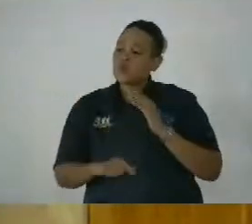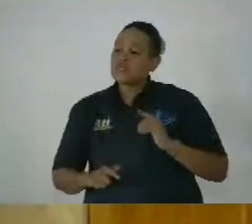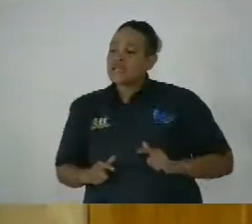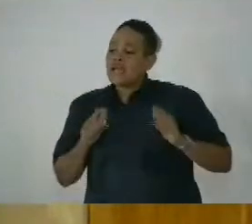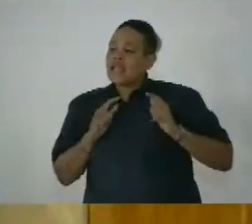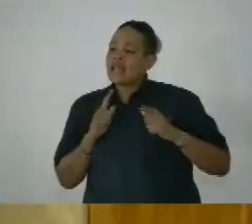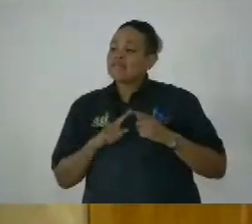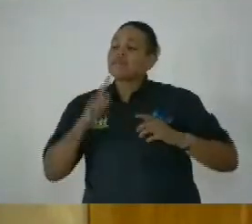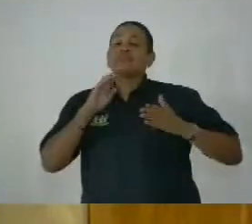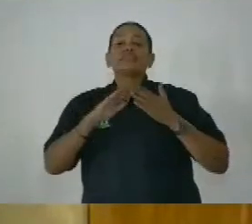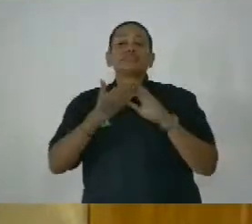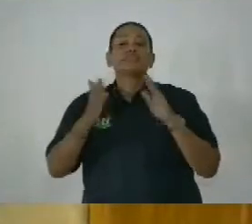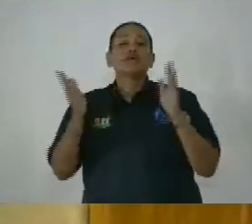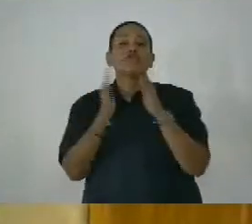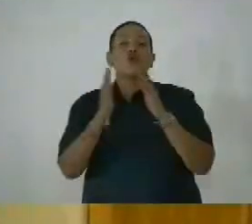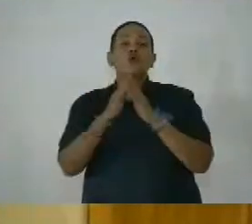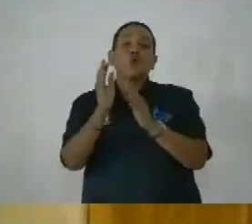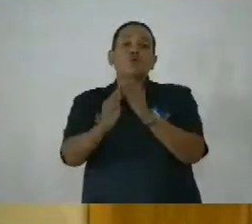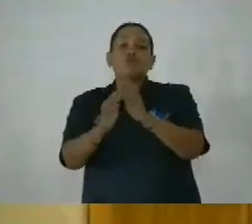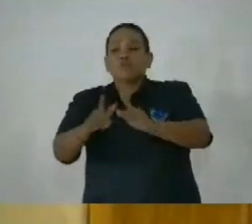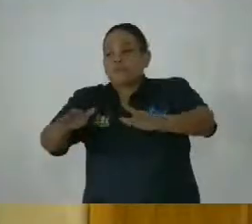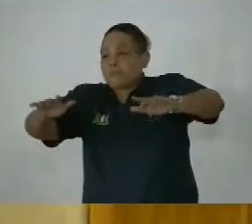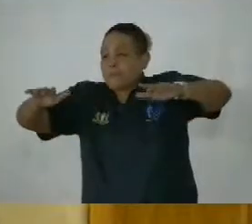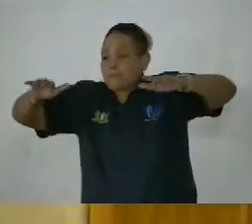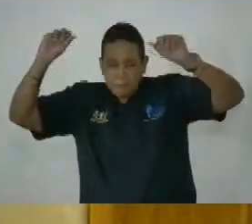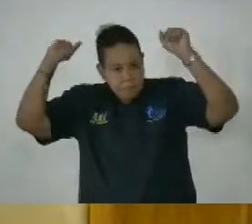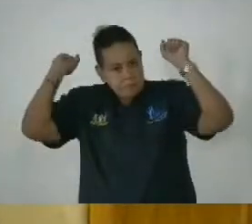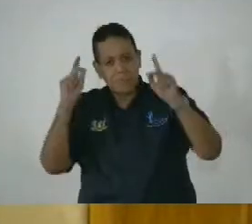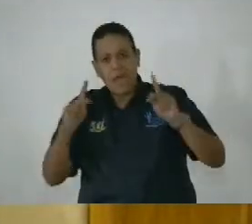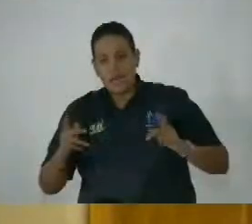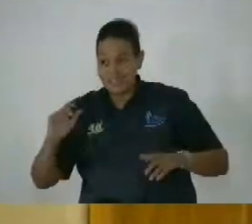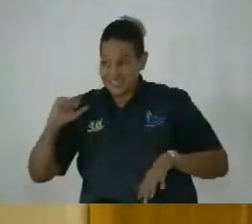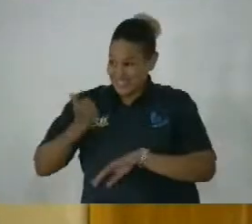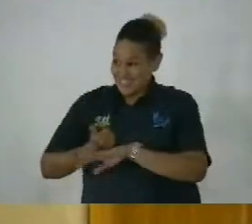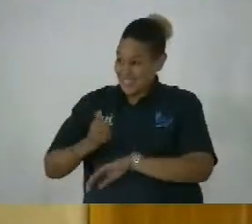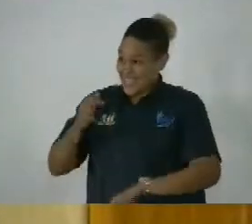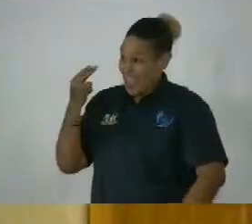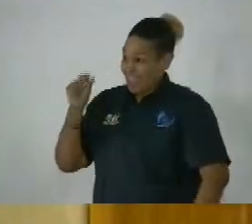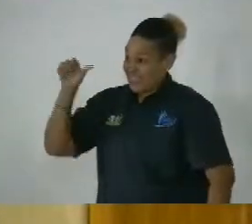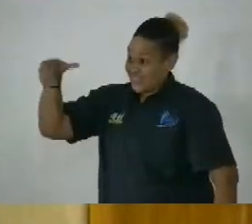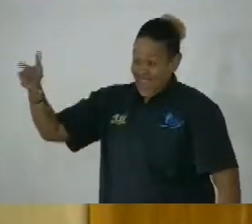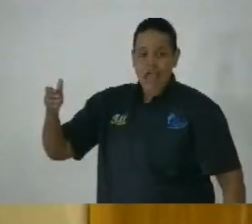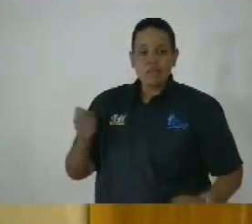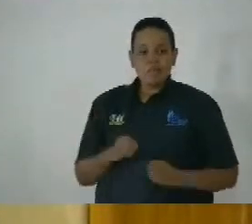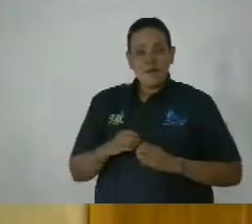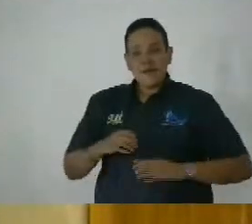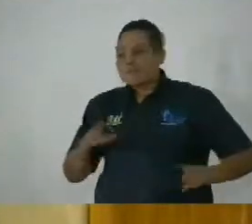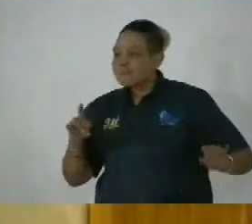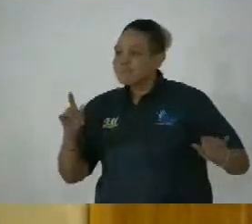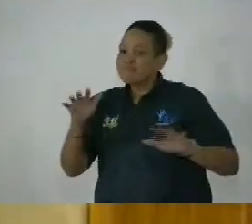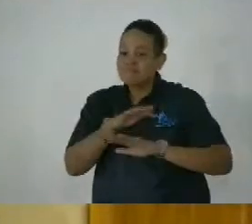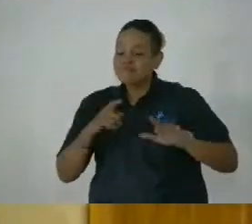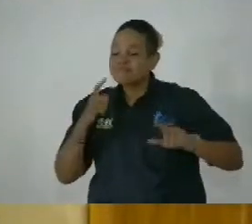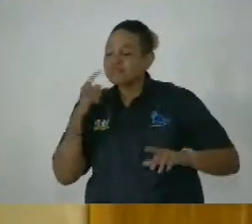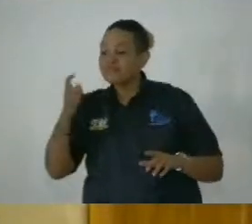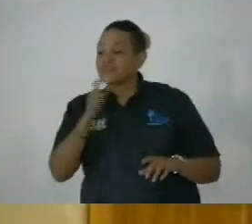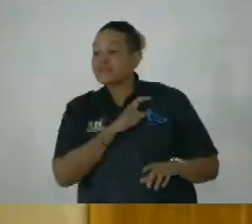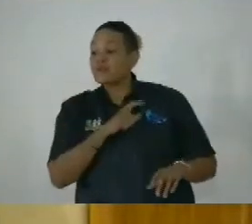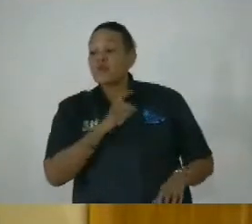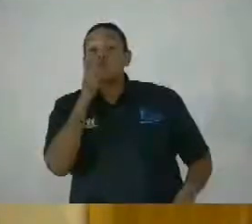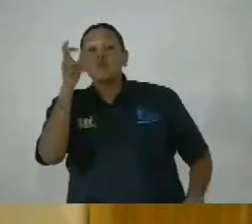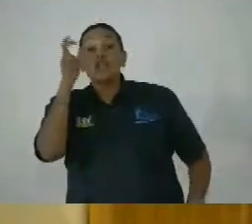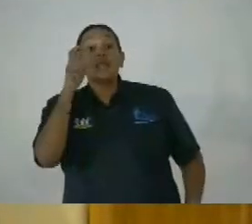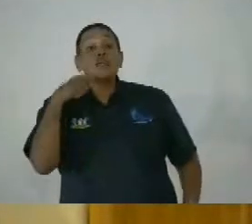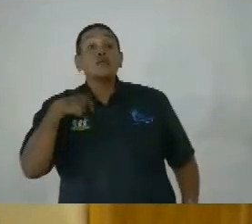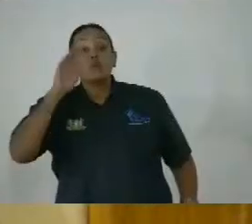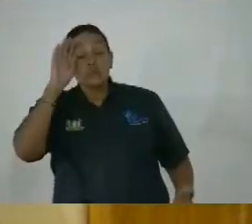and the city of downtown Kingston, a capital city. So I can say this evening to the police officers who are listening, we'll